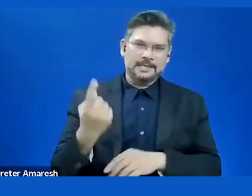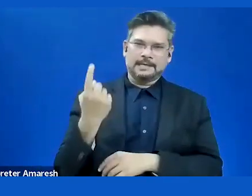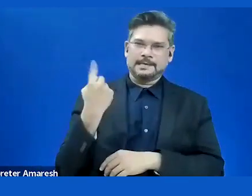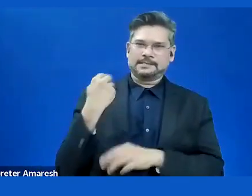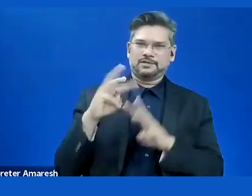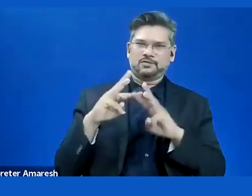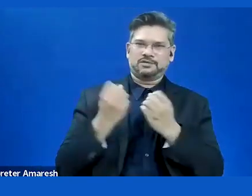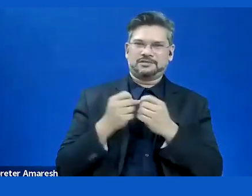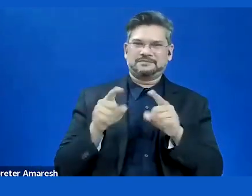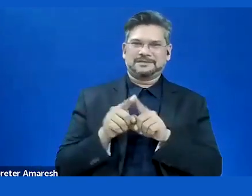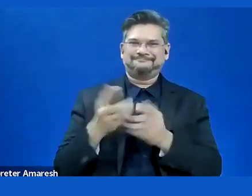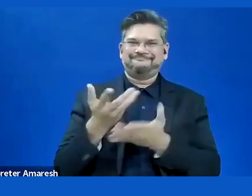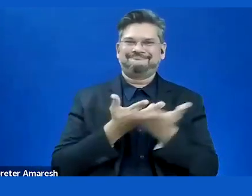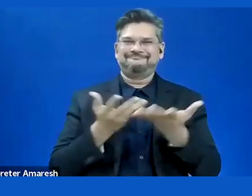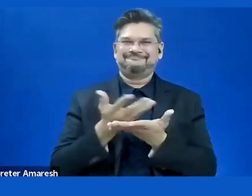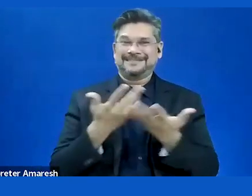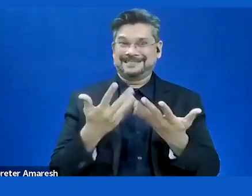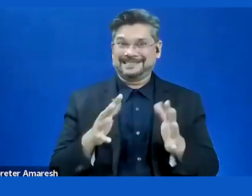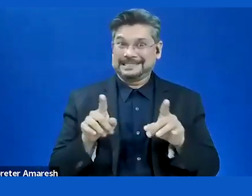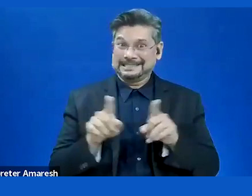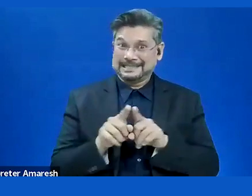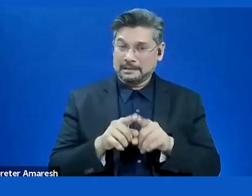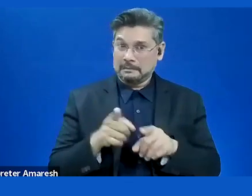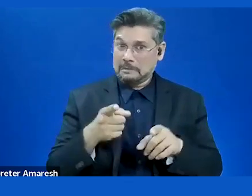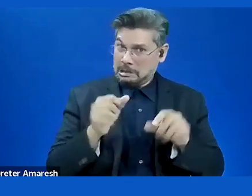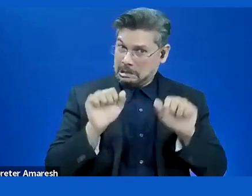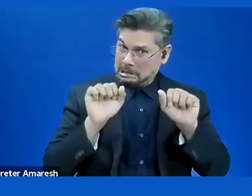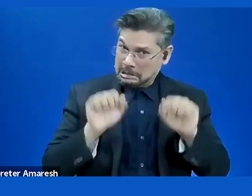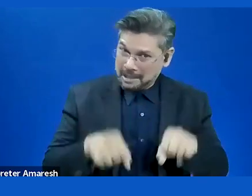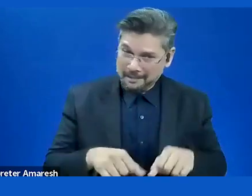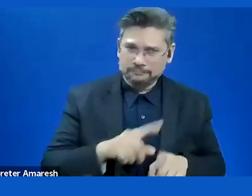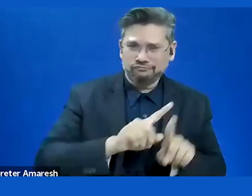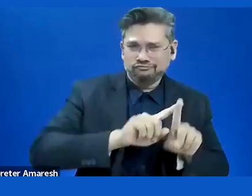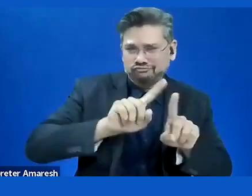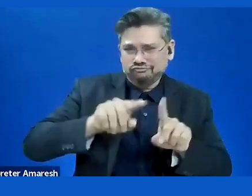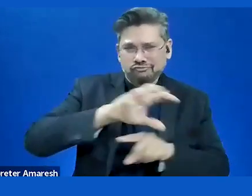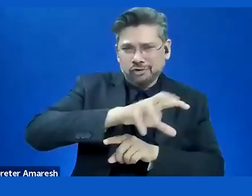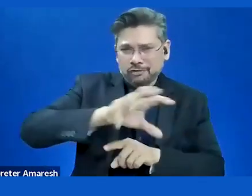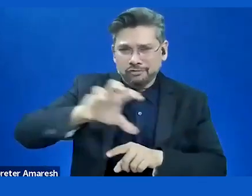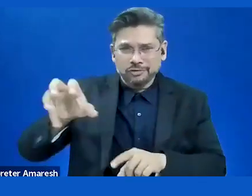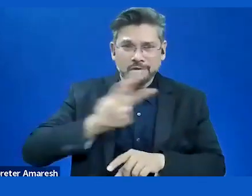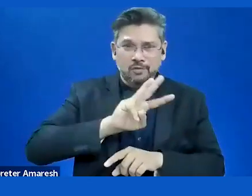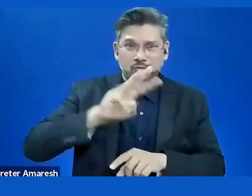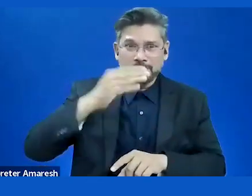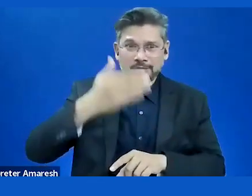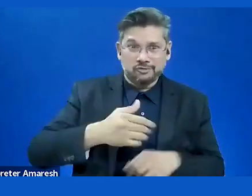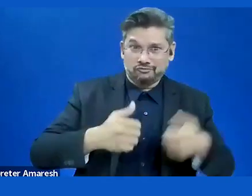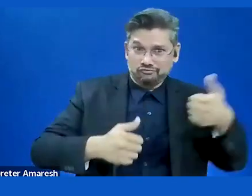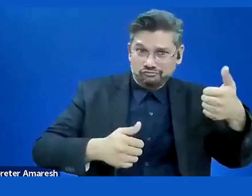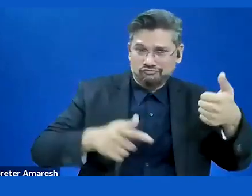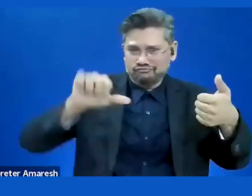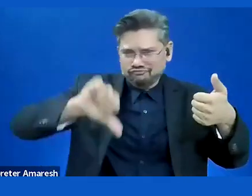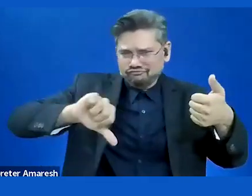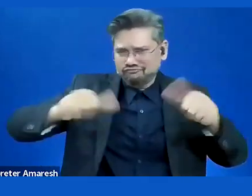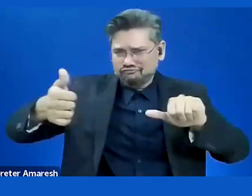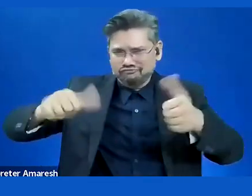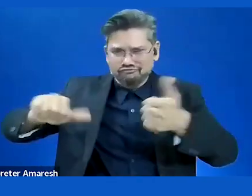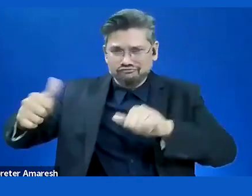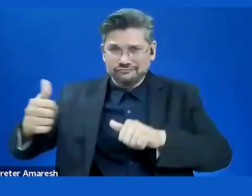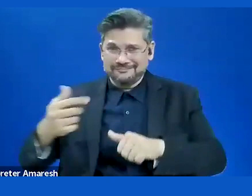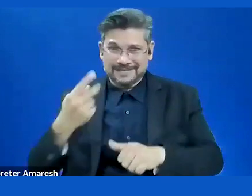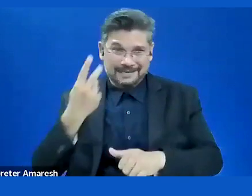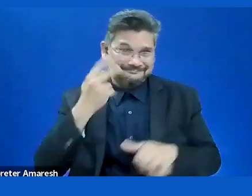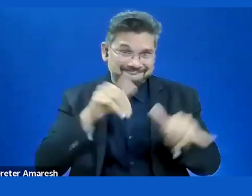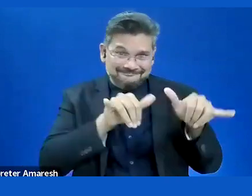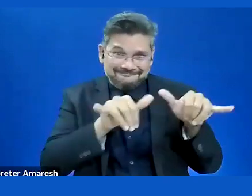scores? What do they mean? Can you compare between countries? What is your point from the IT point of view, from the developer? Can it be